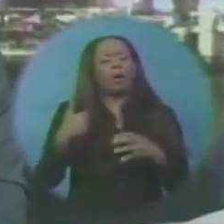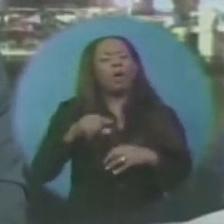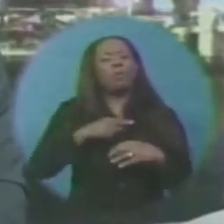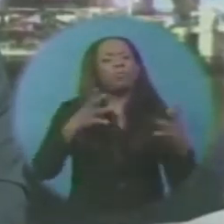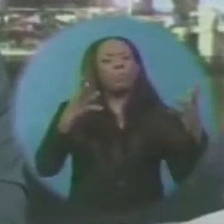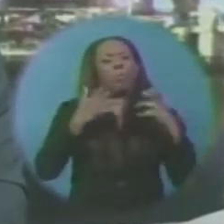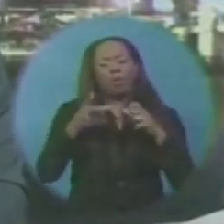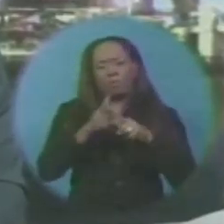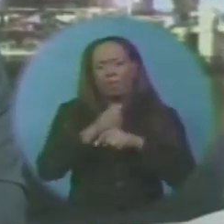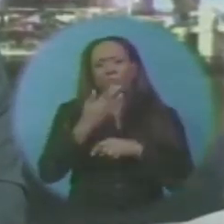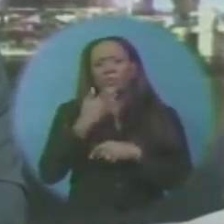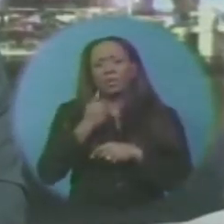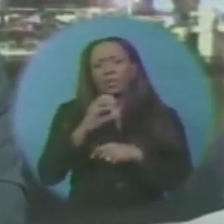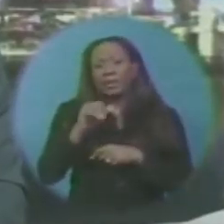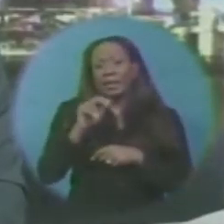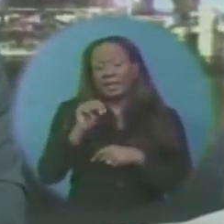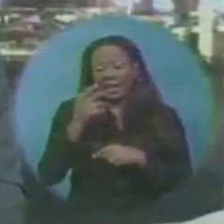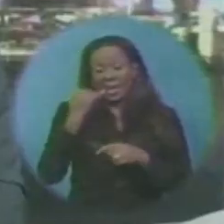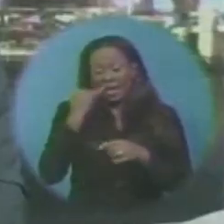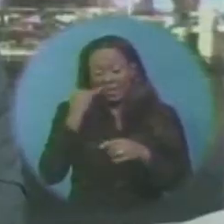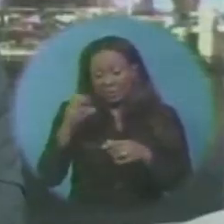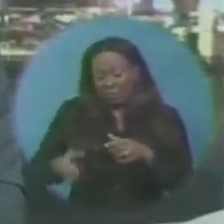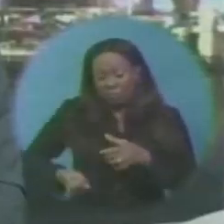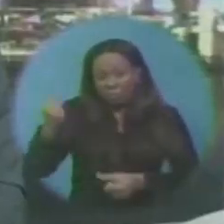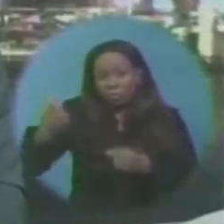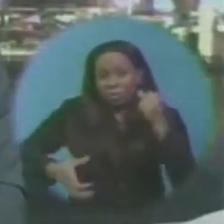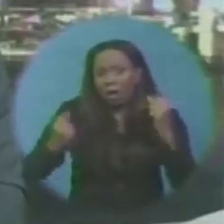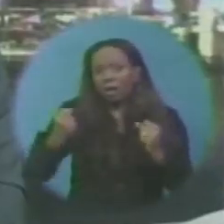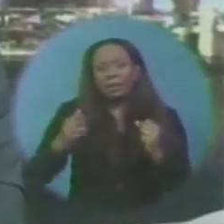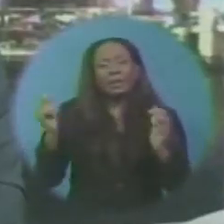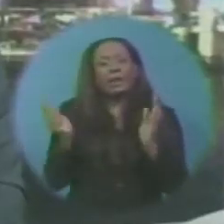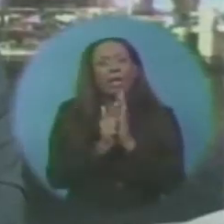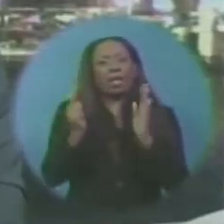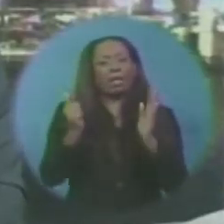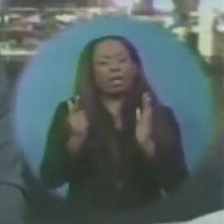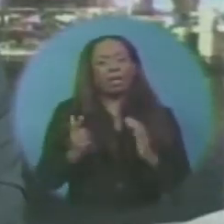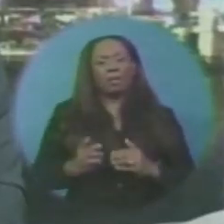and people who illegally reap the crop are depleting those resources.